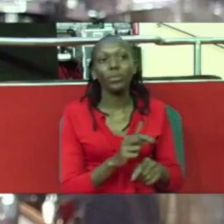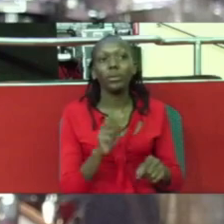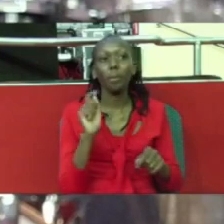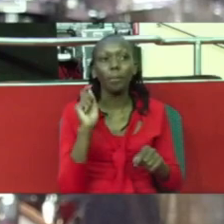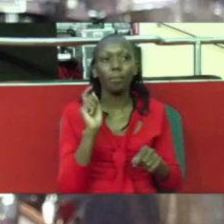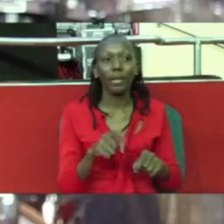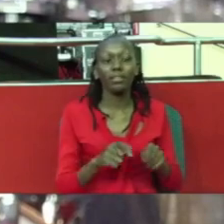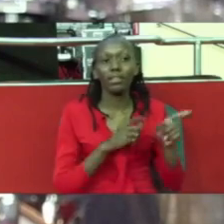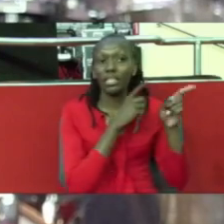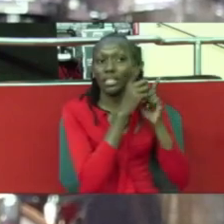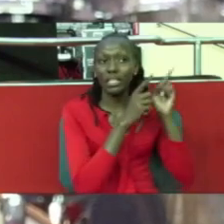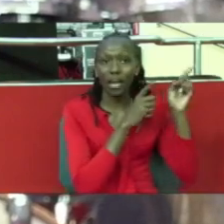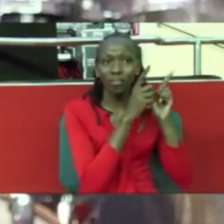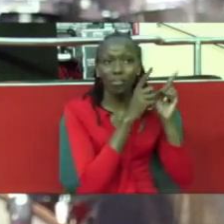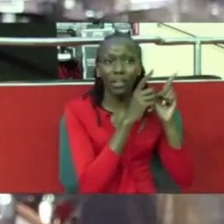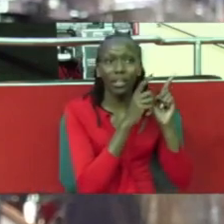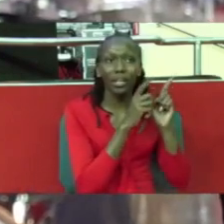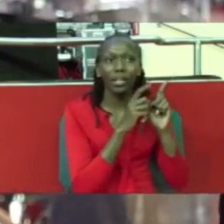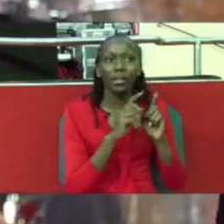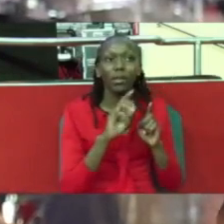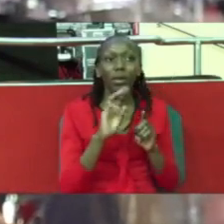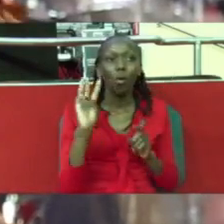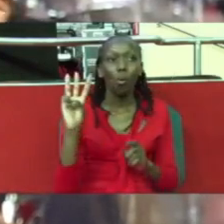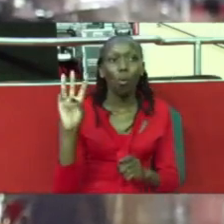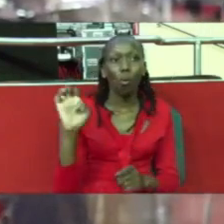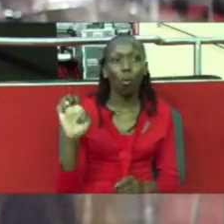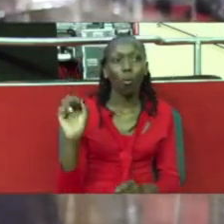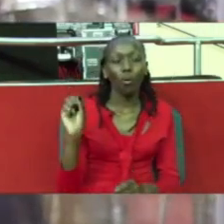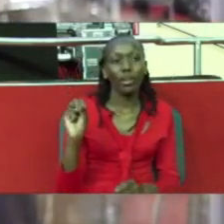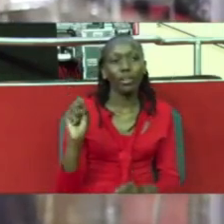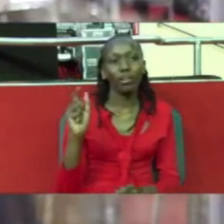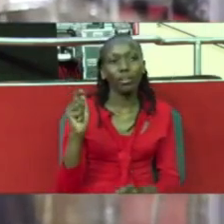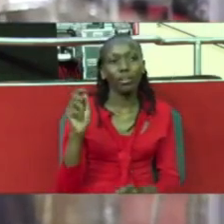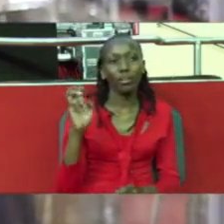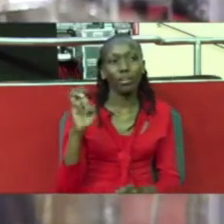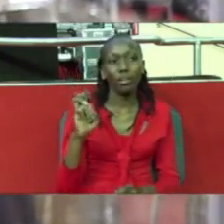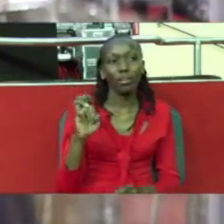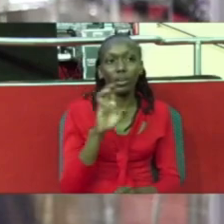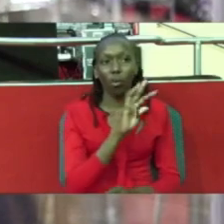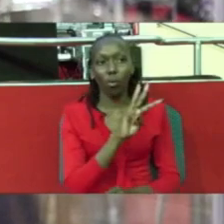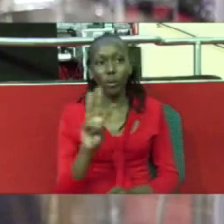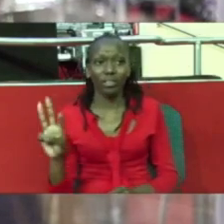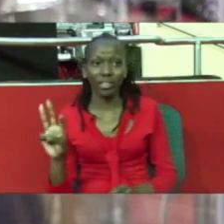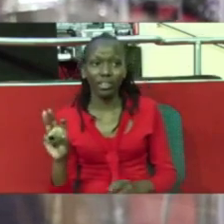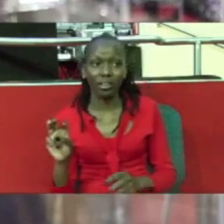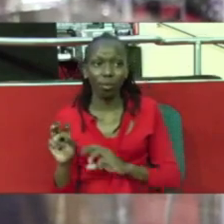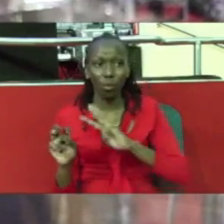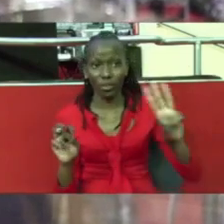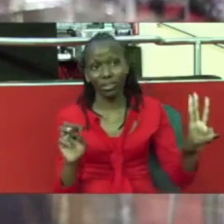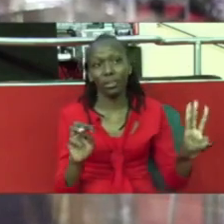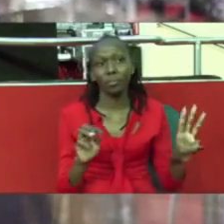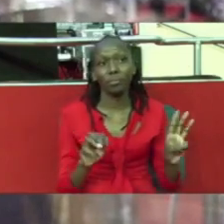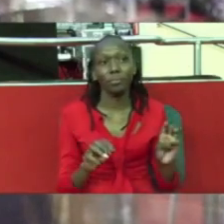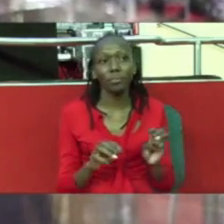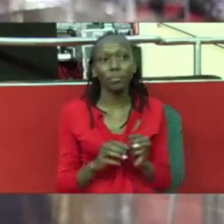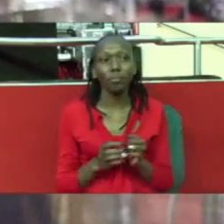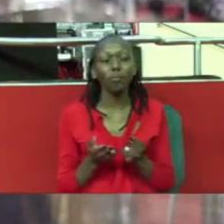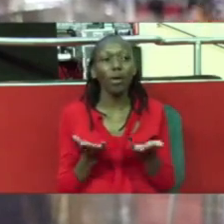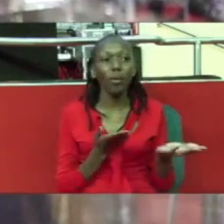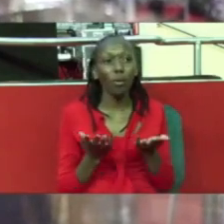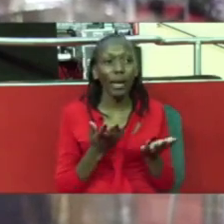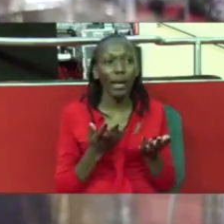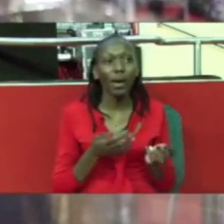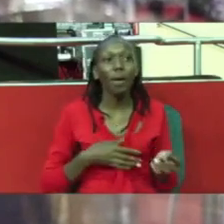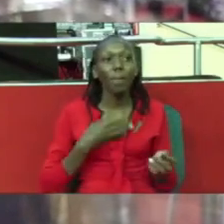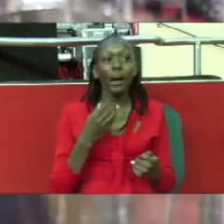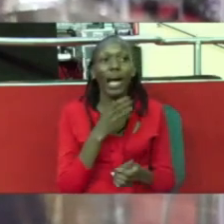Napaswa kuenda magharibi. Where my grandmother has looked for a local school. Wakati mahali ambapo nyanya yangu ametafuta